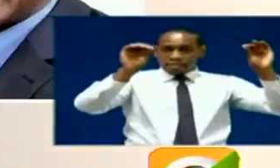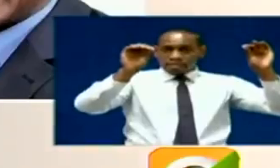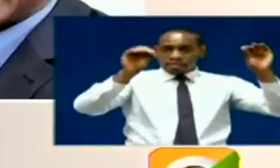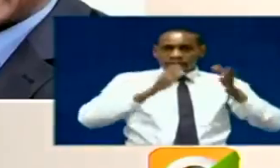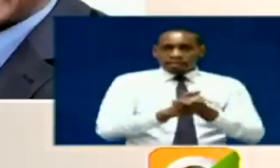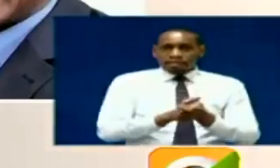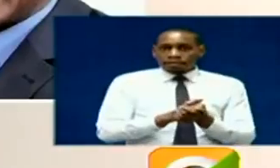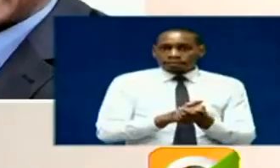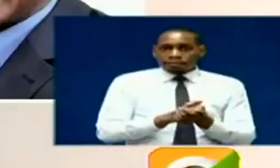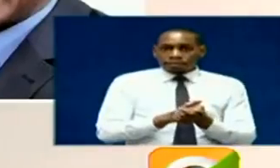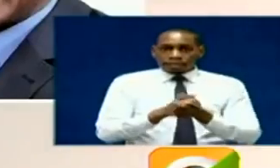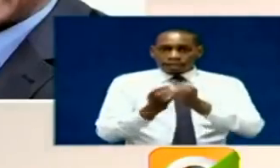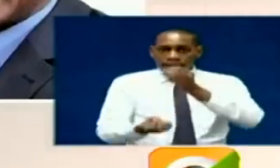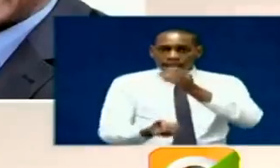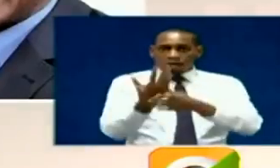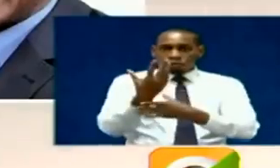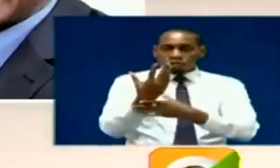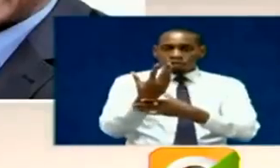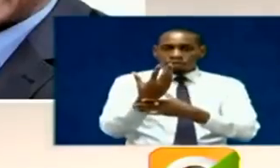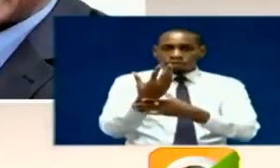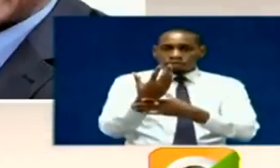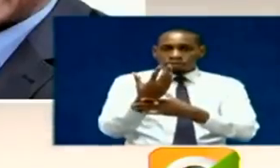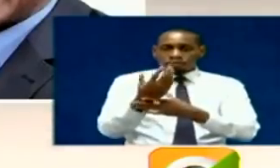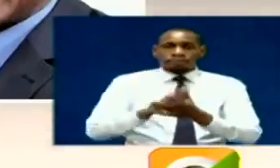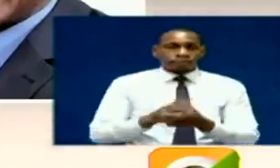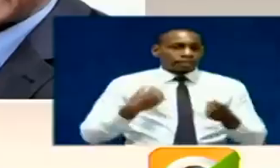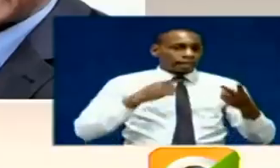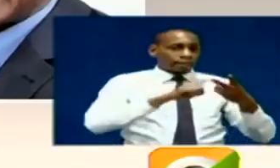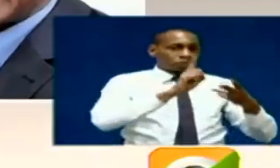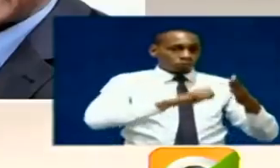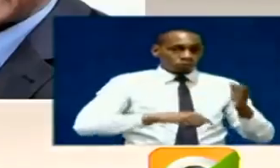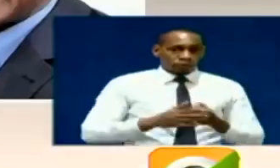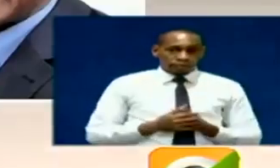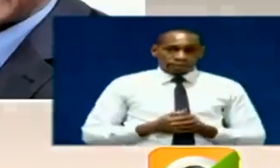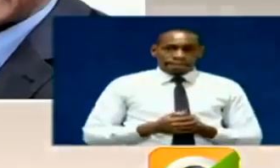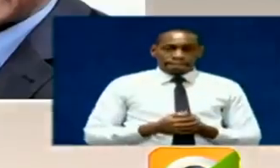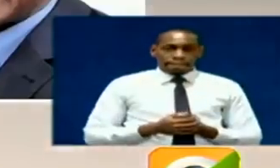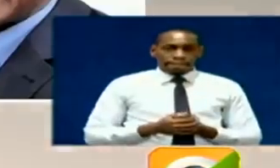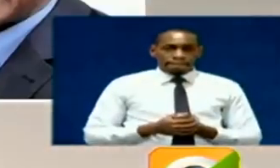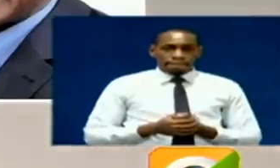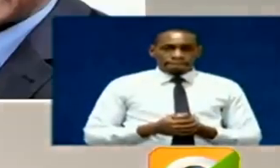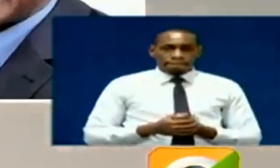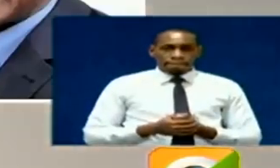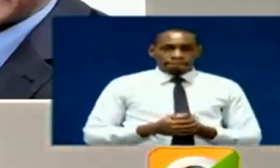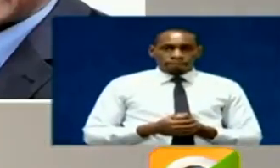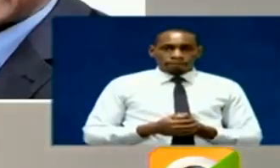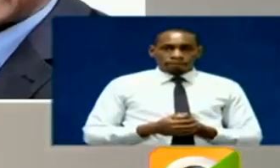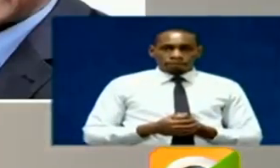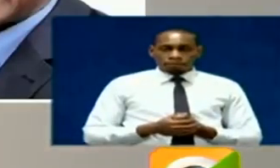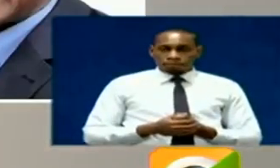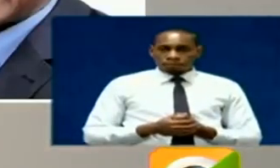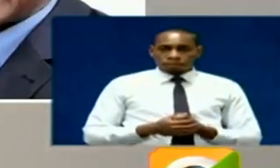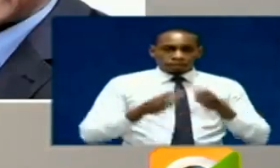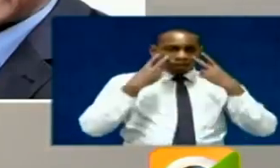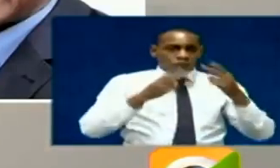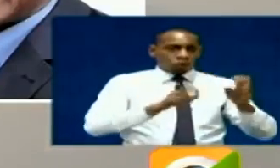the initiating a reform agenda. Two, they also were very abstract on so